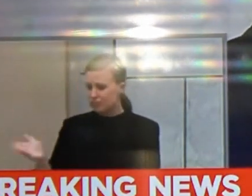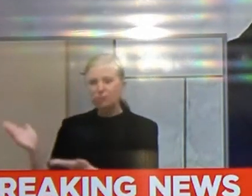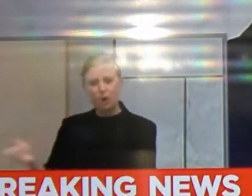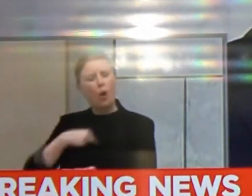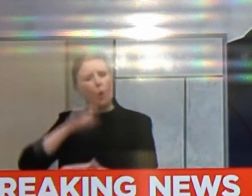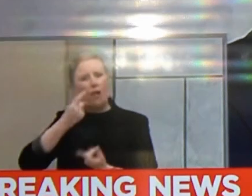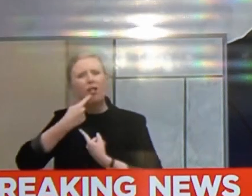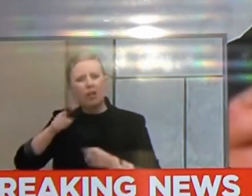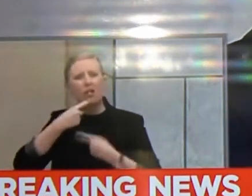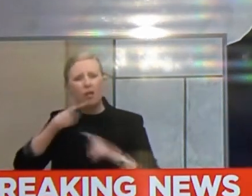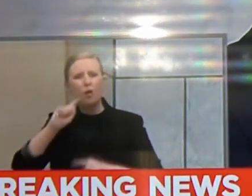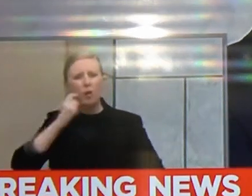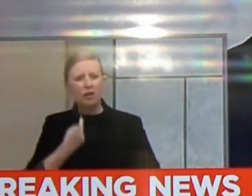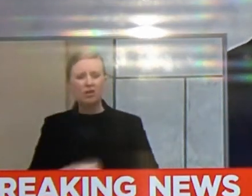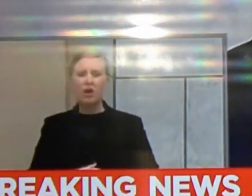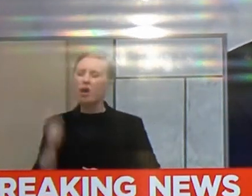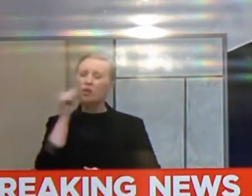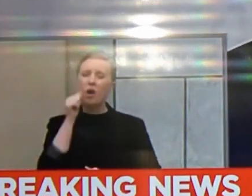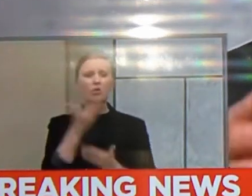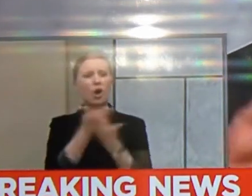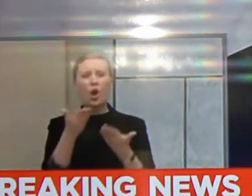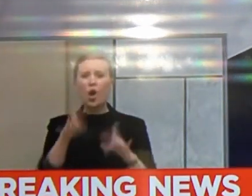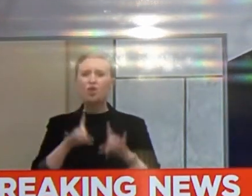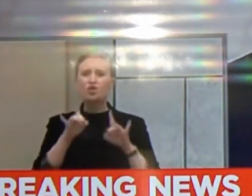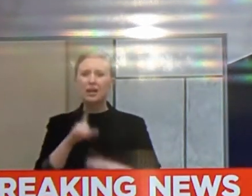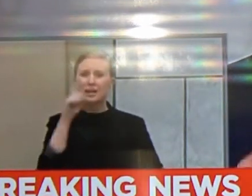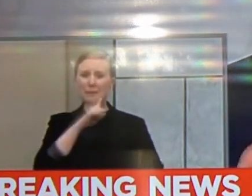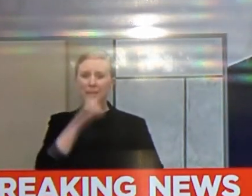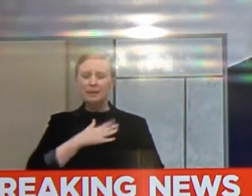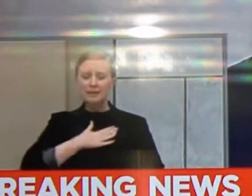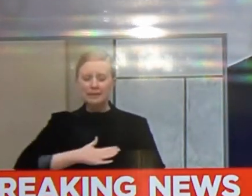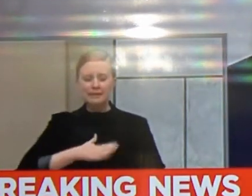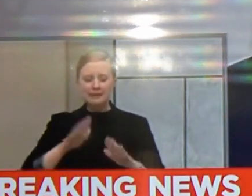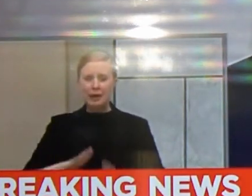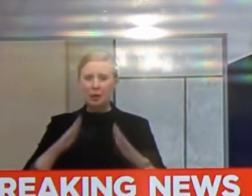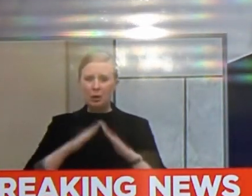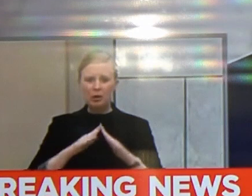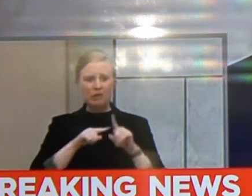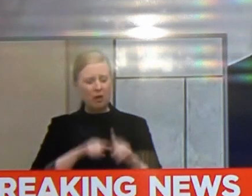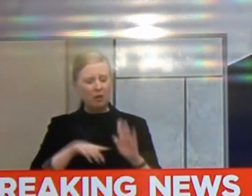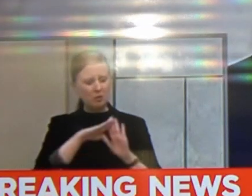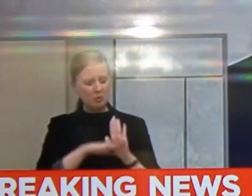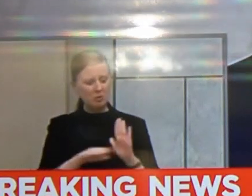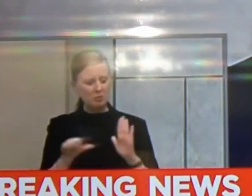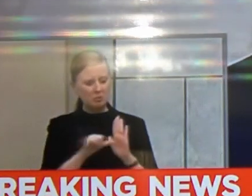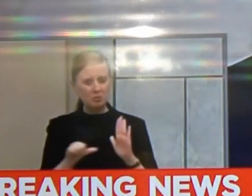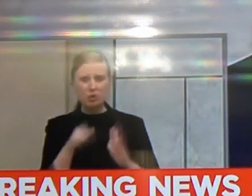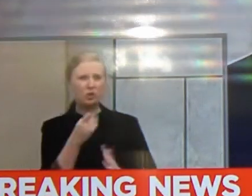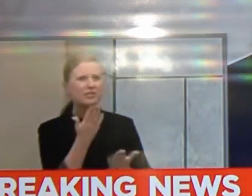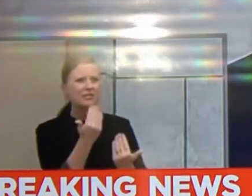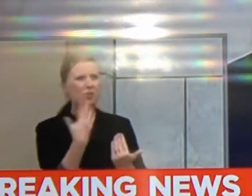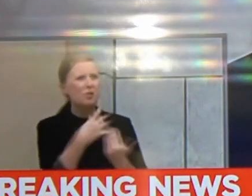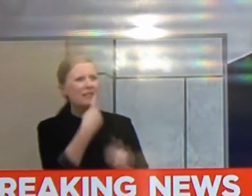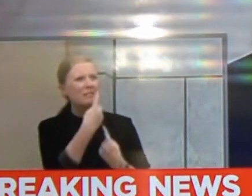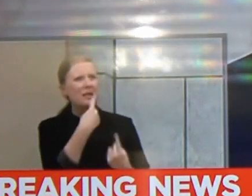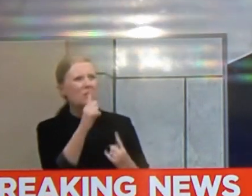want to know what it's achieving. I can tell you what it's achieving right now. You're saving lives, you're saving livelihoods. And if you want to know how much, you only have to